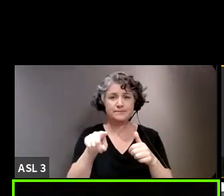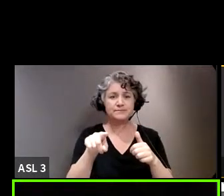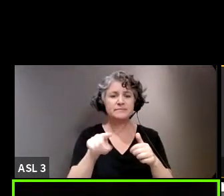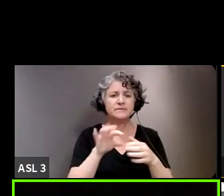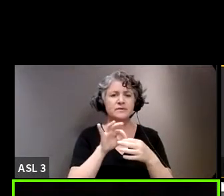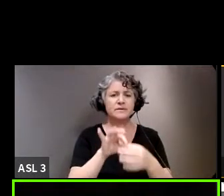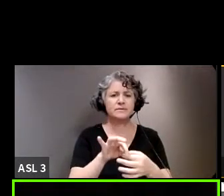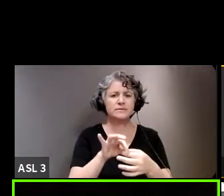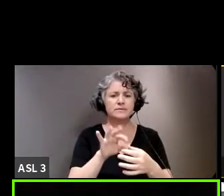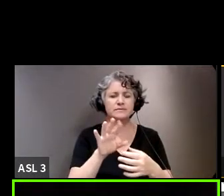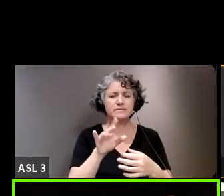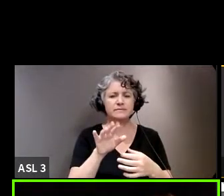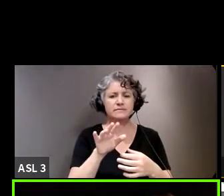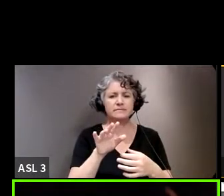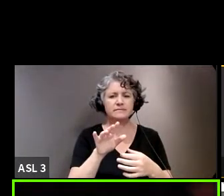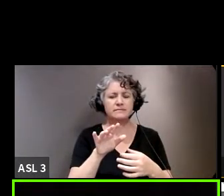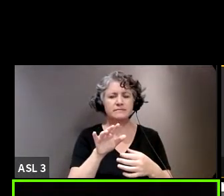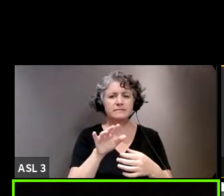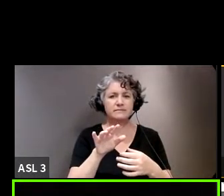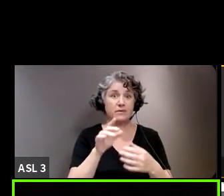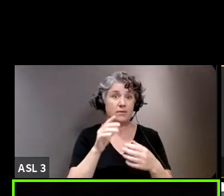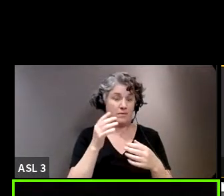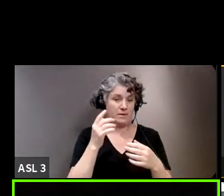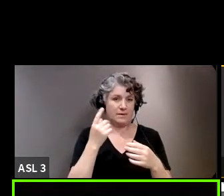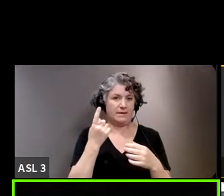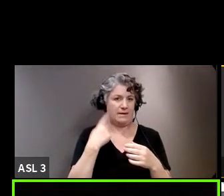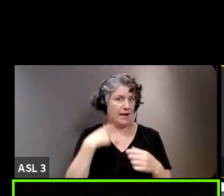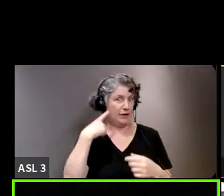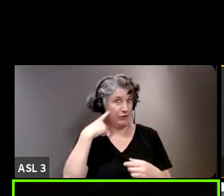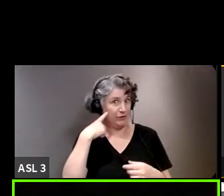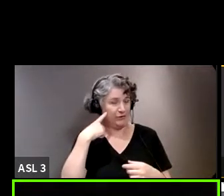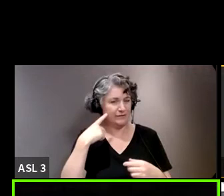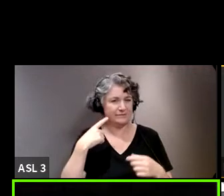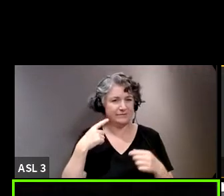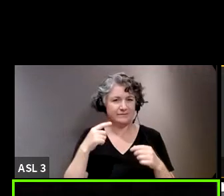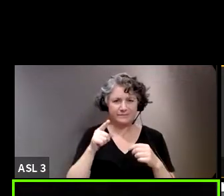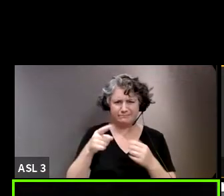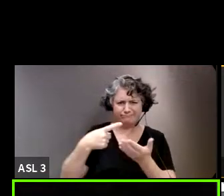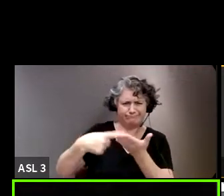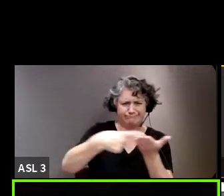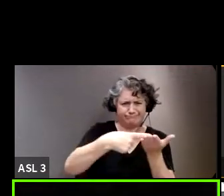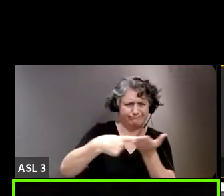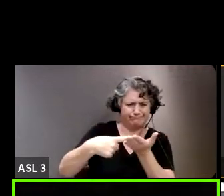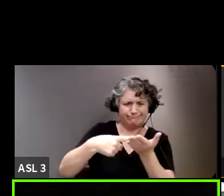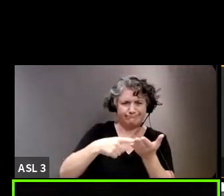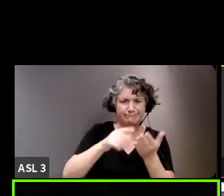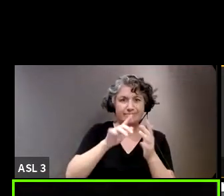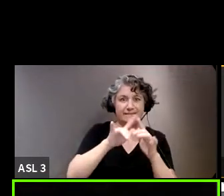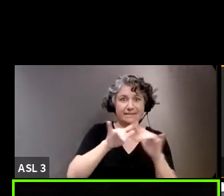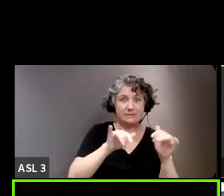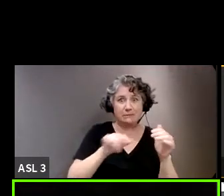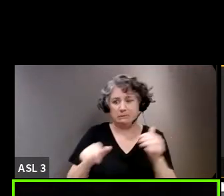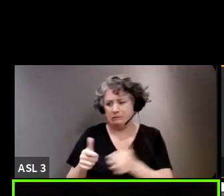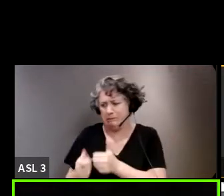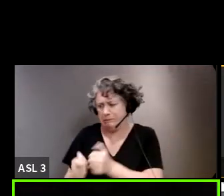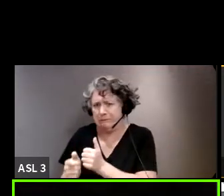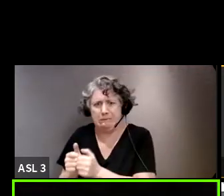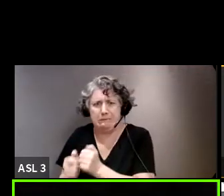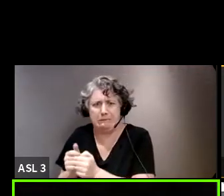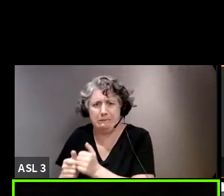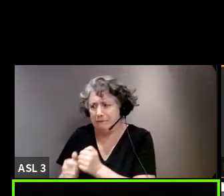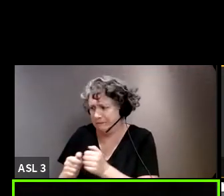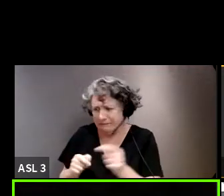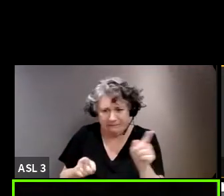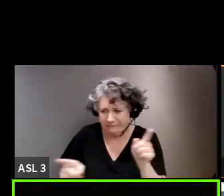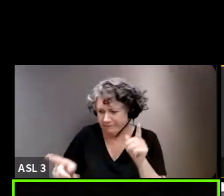respect to uh and this is one i could hear that you were discussing at the same time i was trying to deal with the